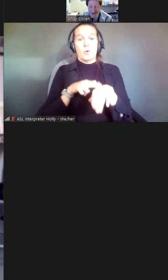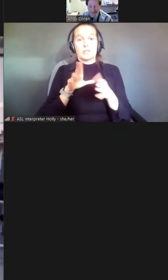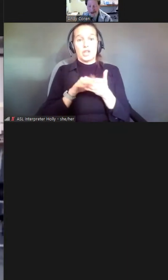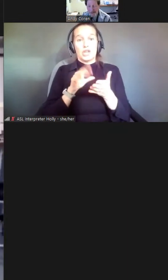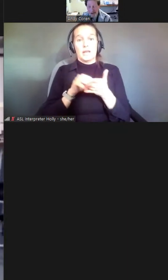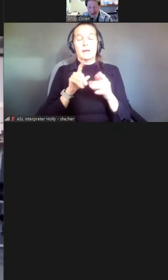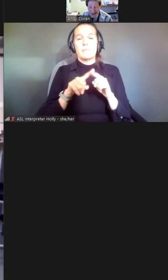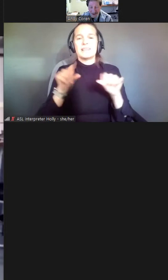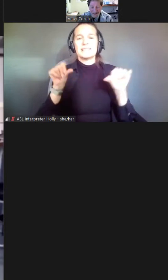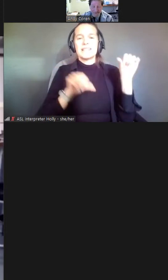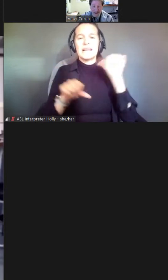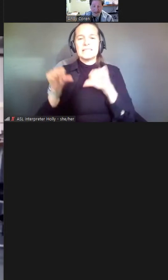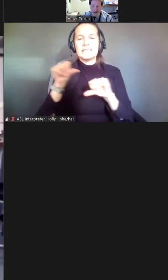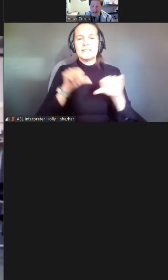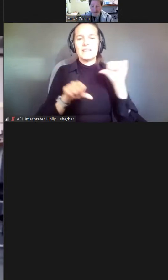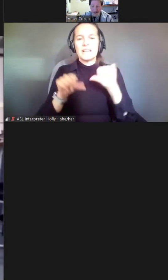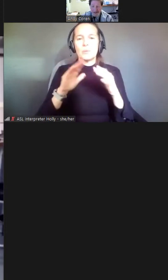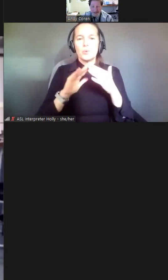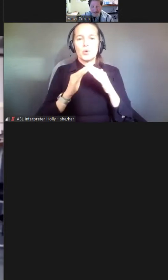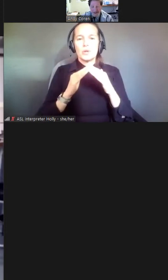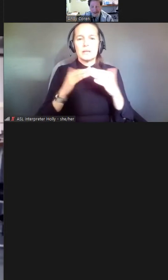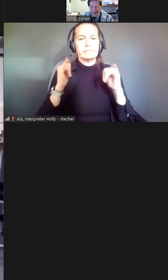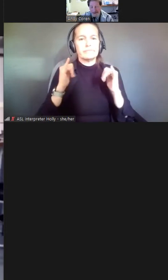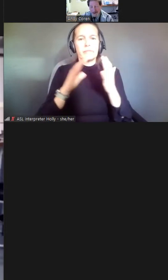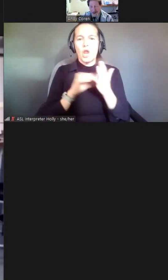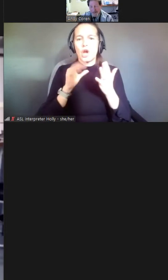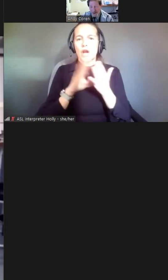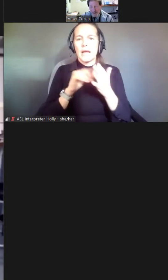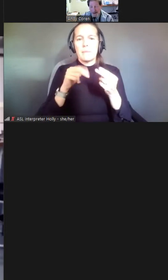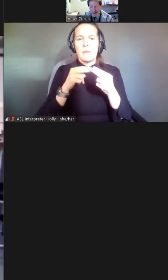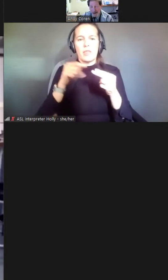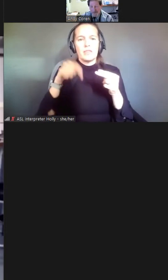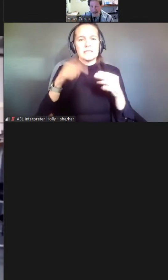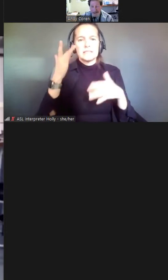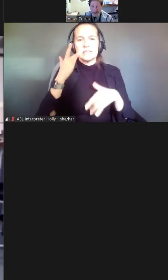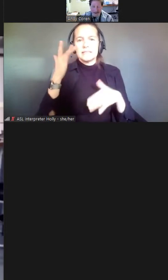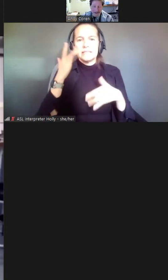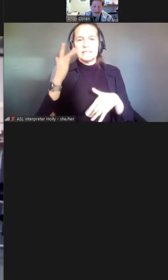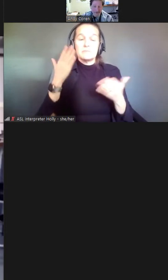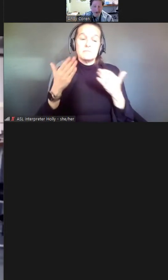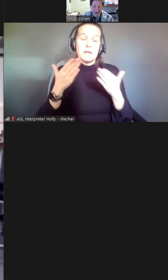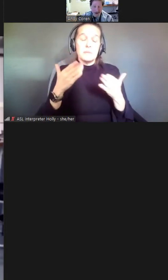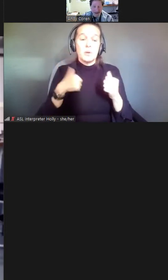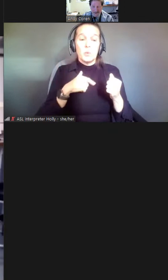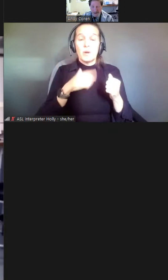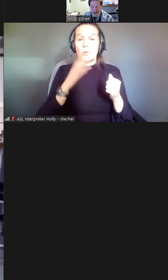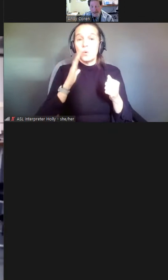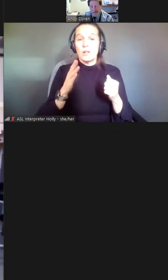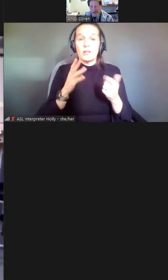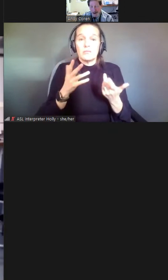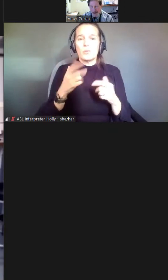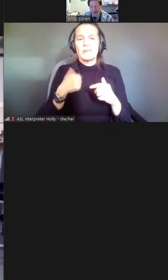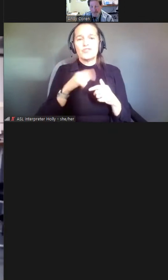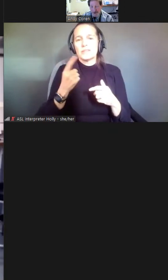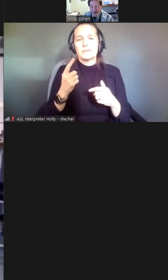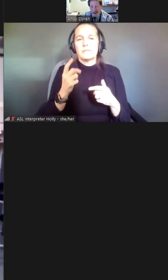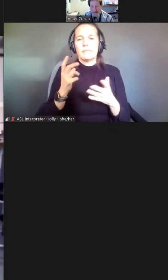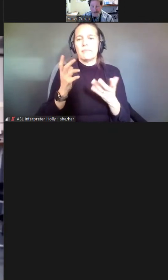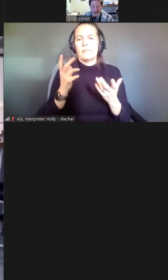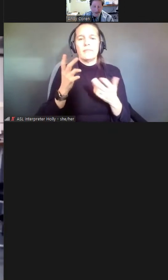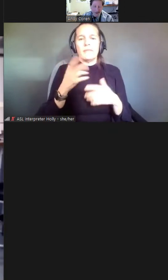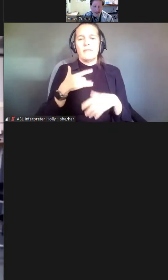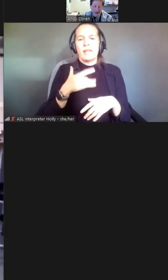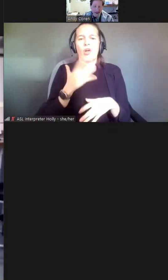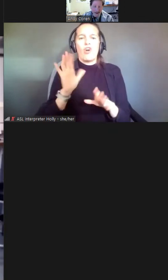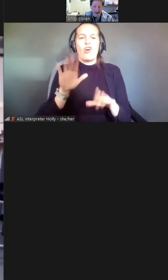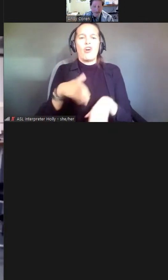whole scientific community is learning about this disease. I mean, we may take vaccines for granted because they've been around for a long time